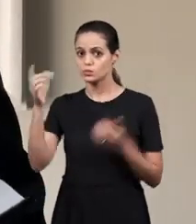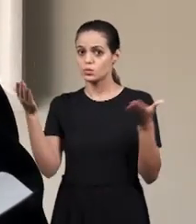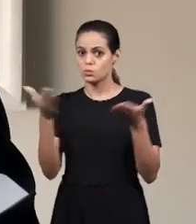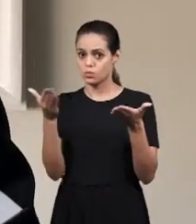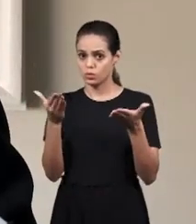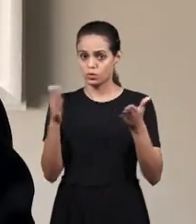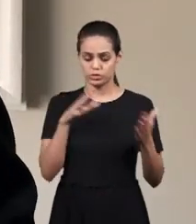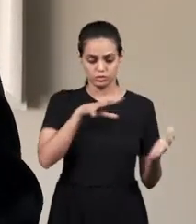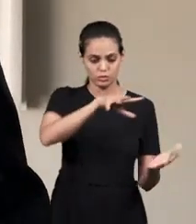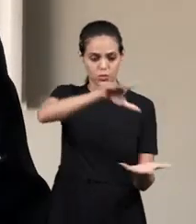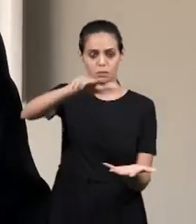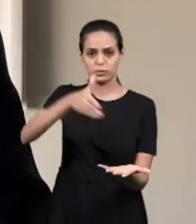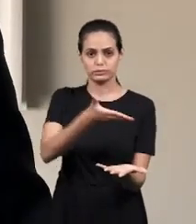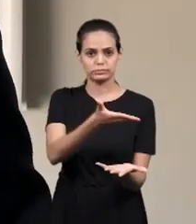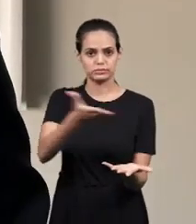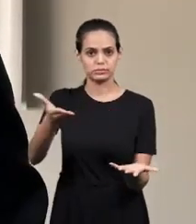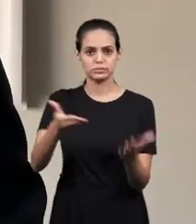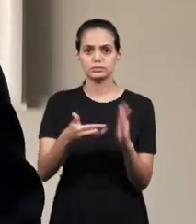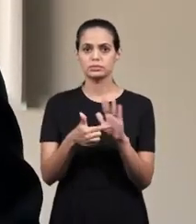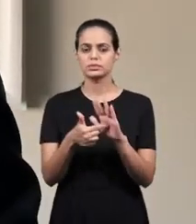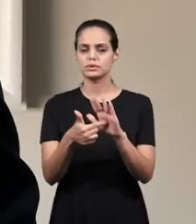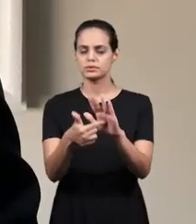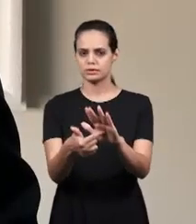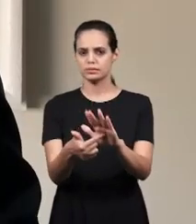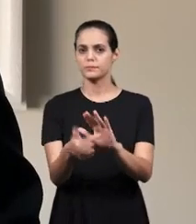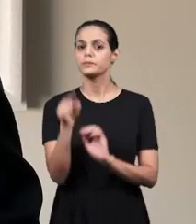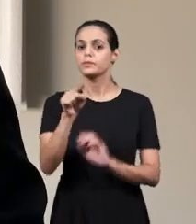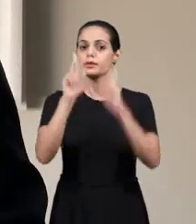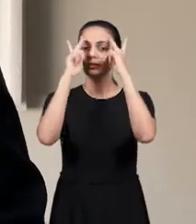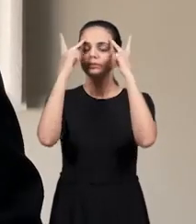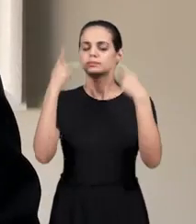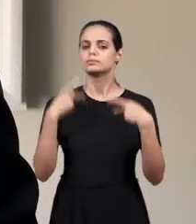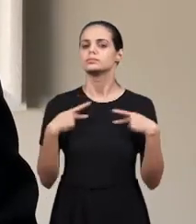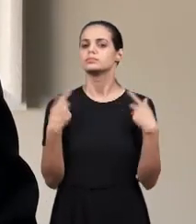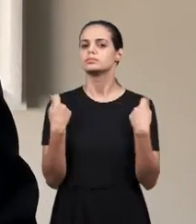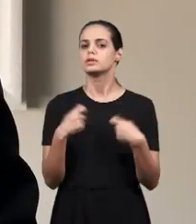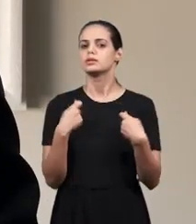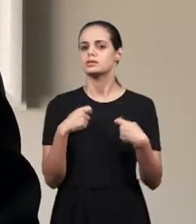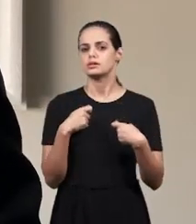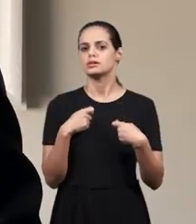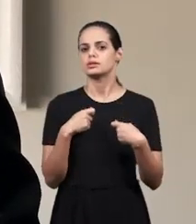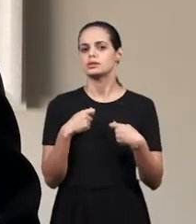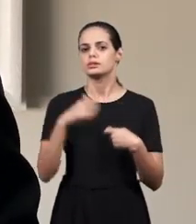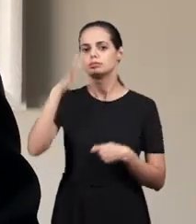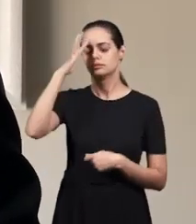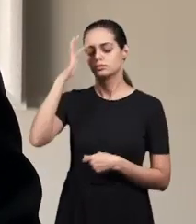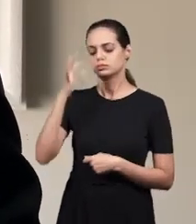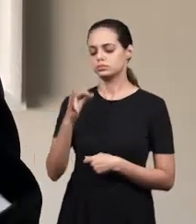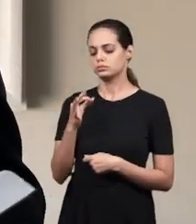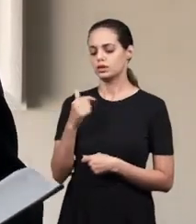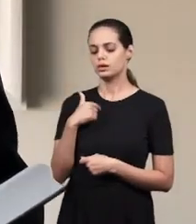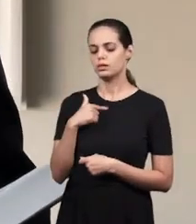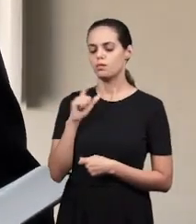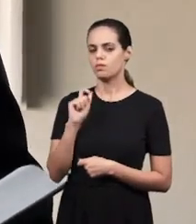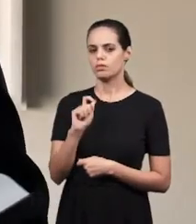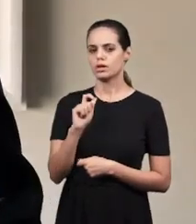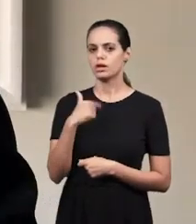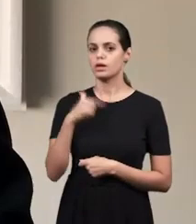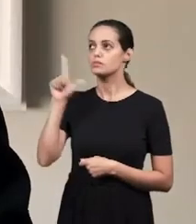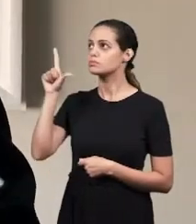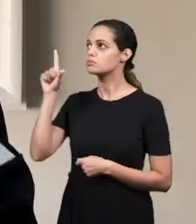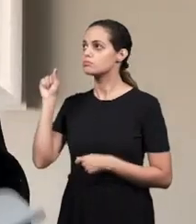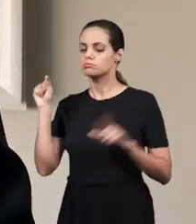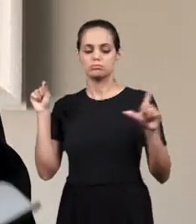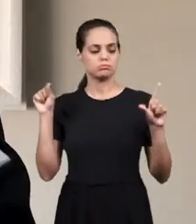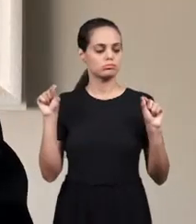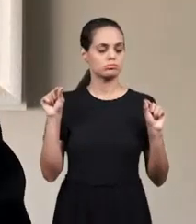to make a decision according to accept this project of salvation or not. Jesus could have gone on his own